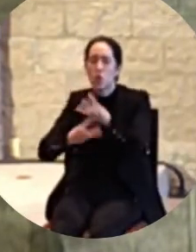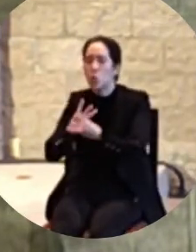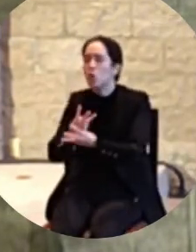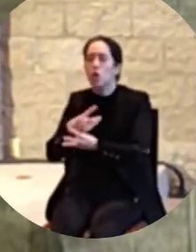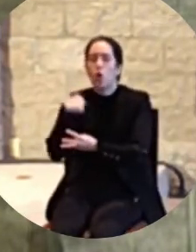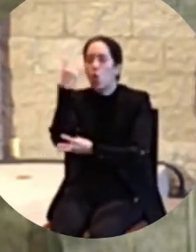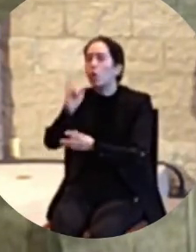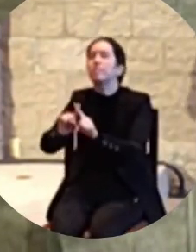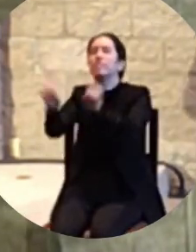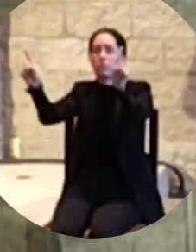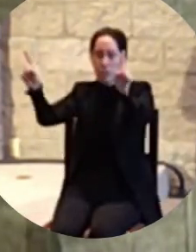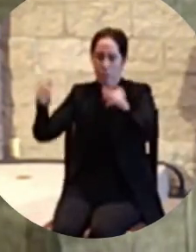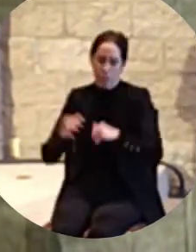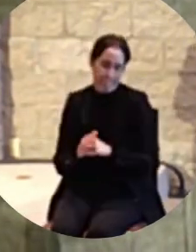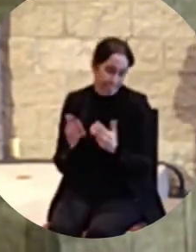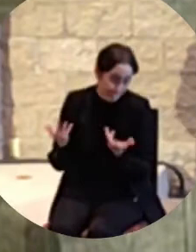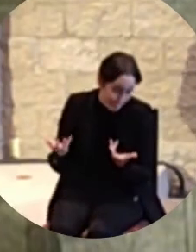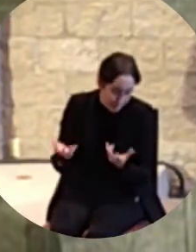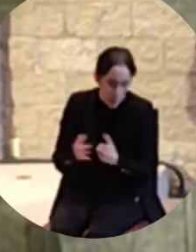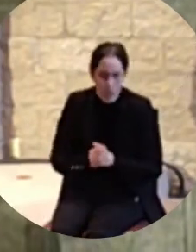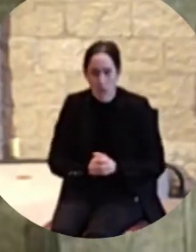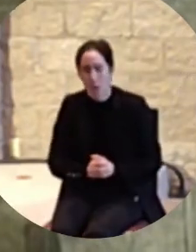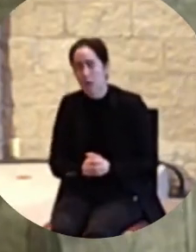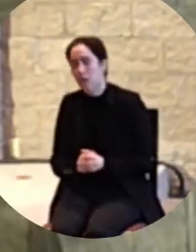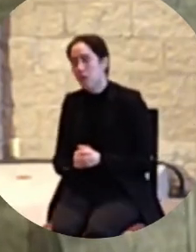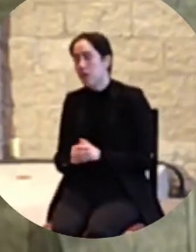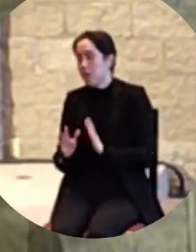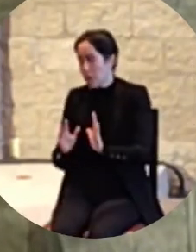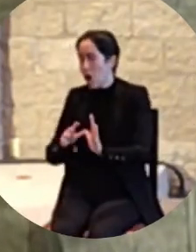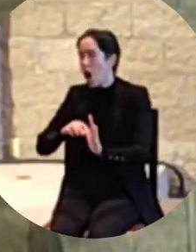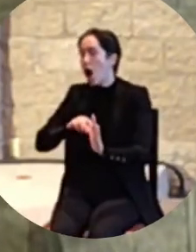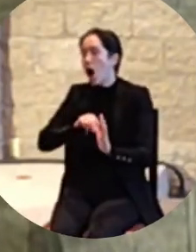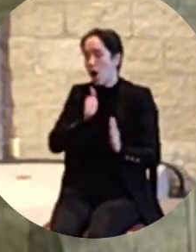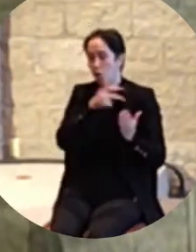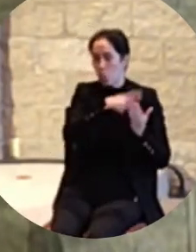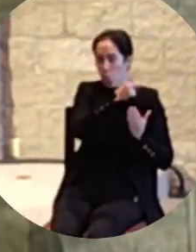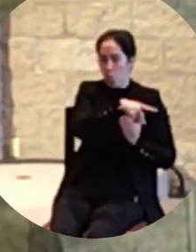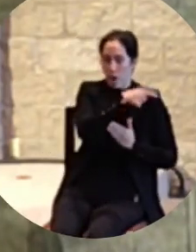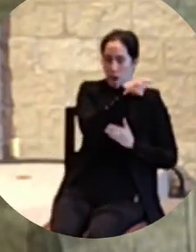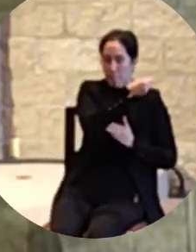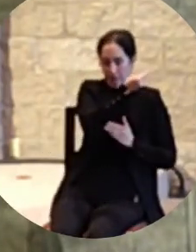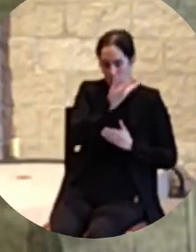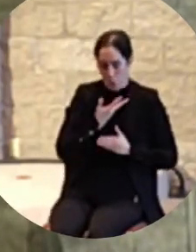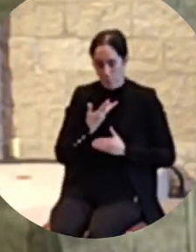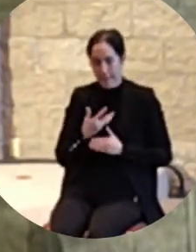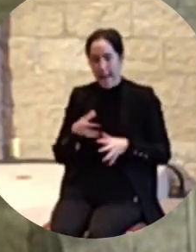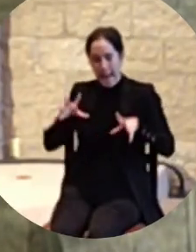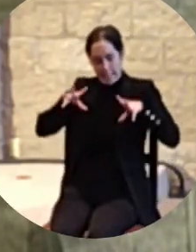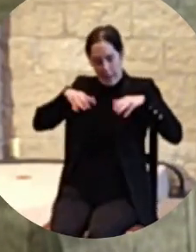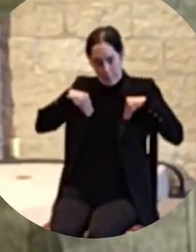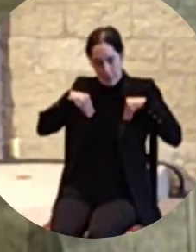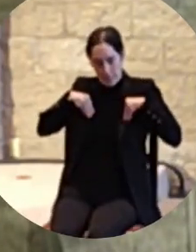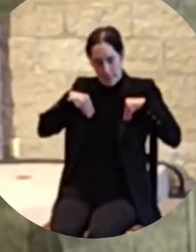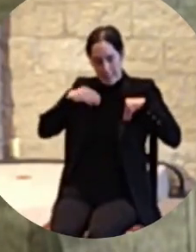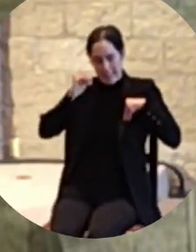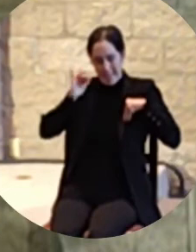acceptance is the key to all my problems. Acceptance is the key to all my